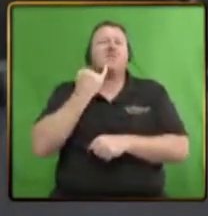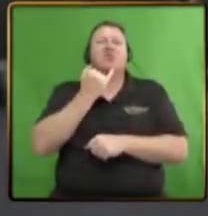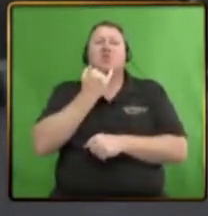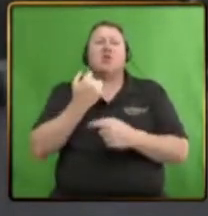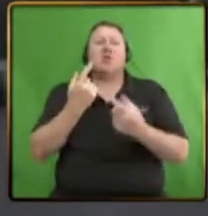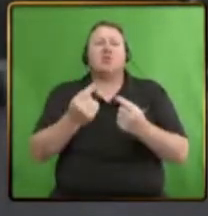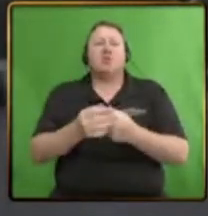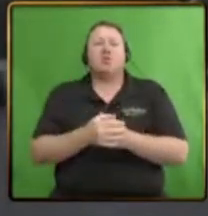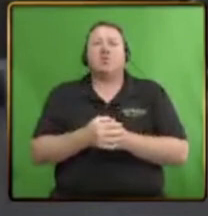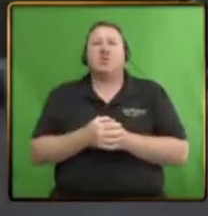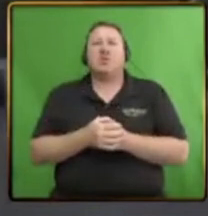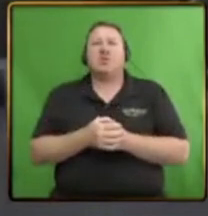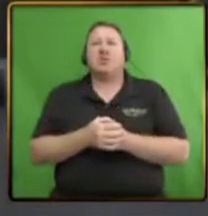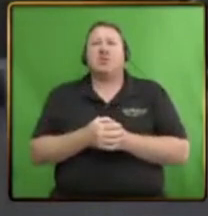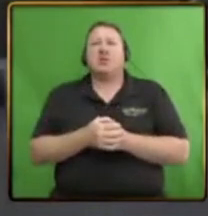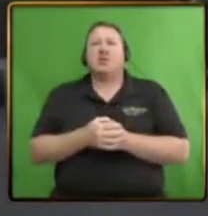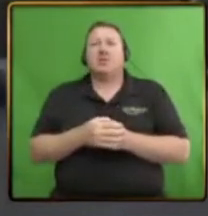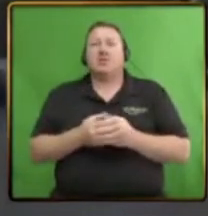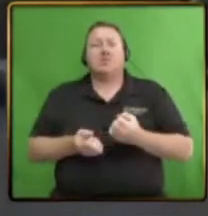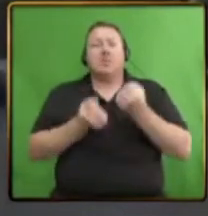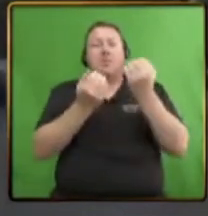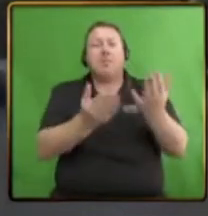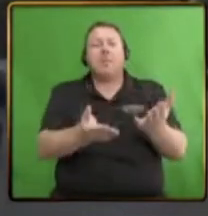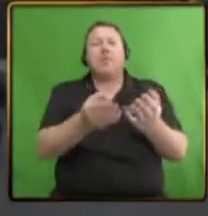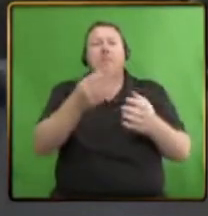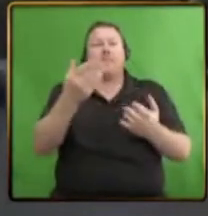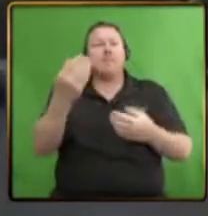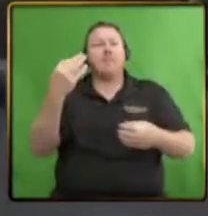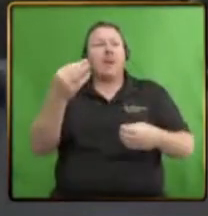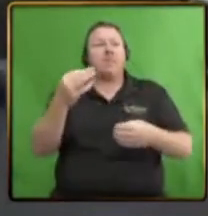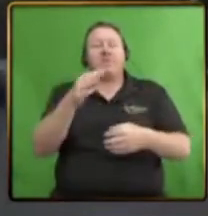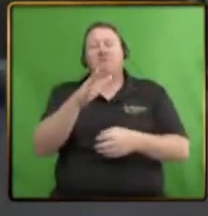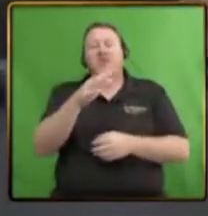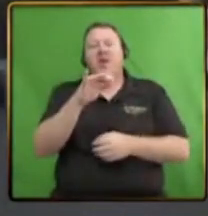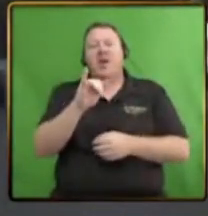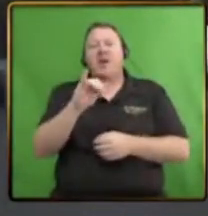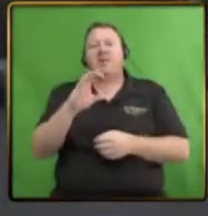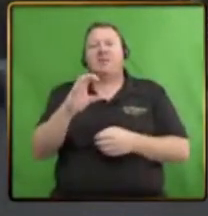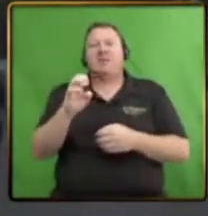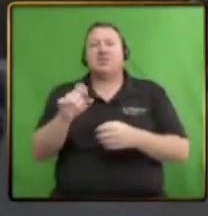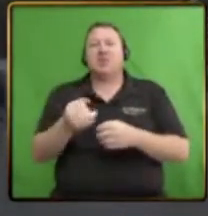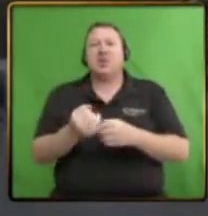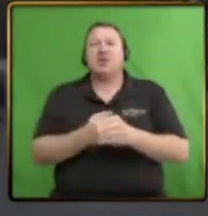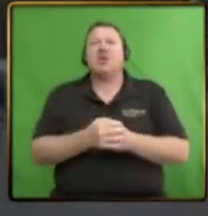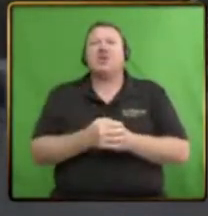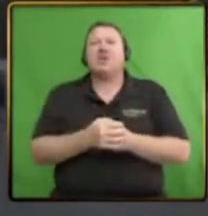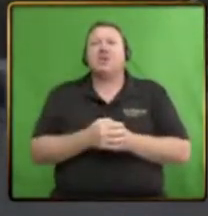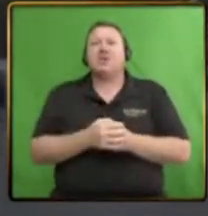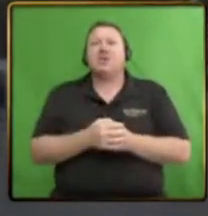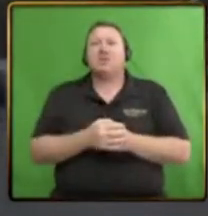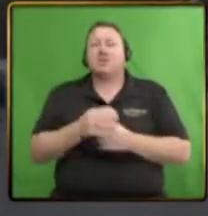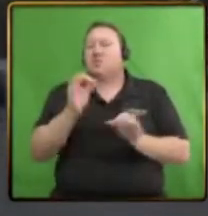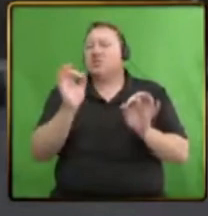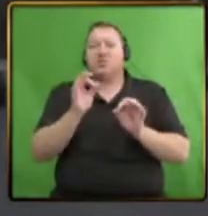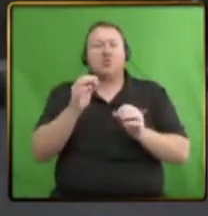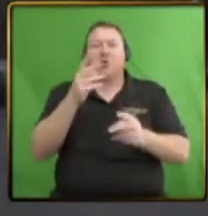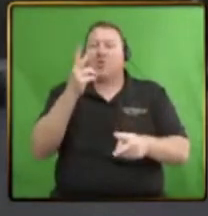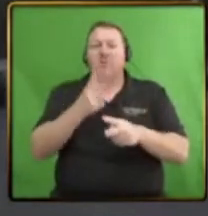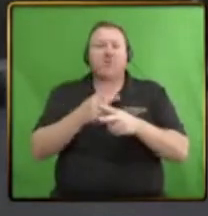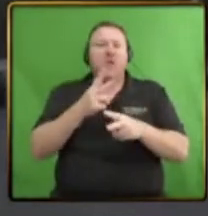for the costs of filing papers at the ICJ. And despite what some may say in this House, there's been no final